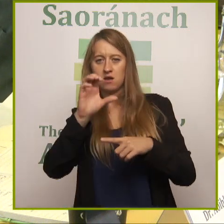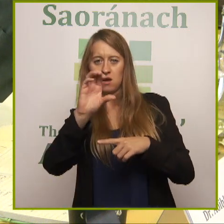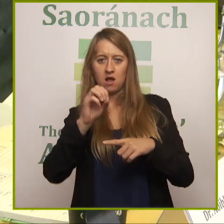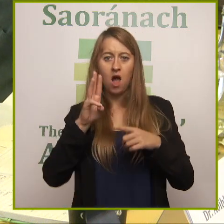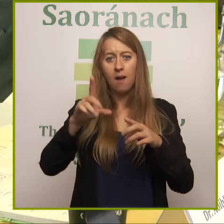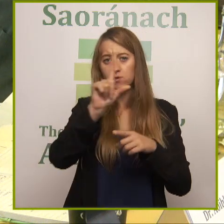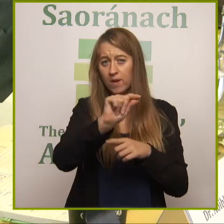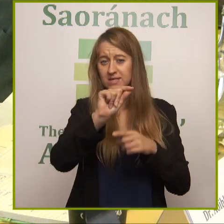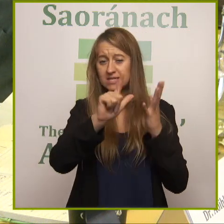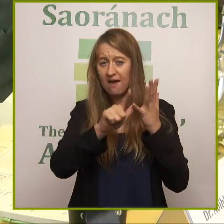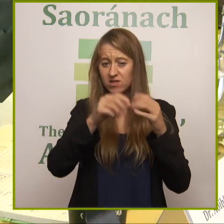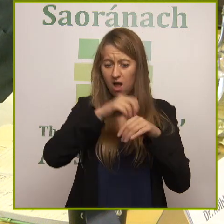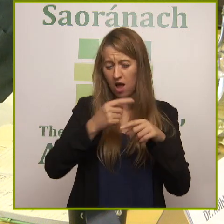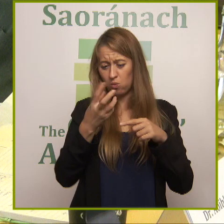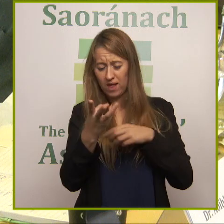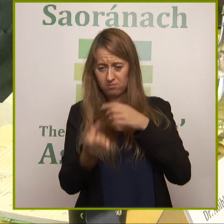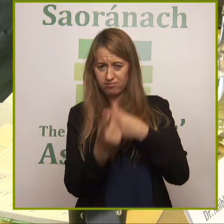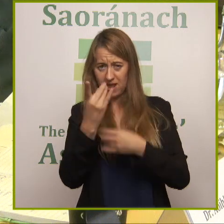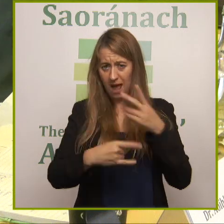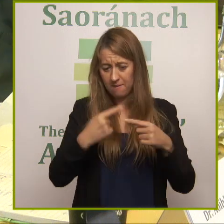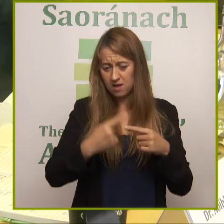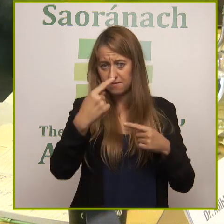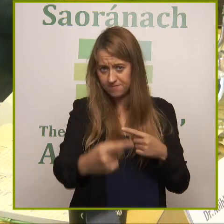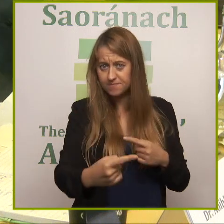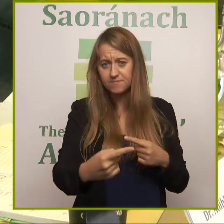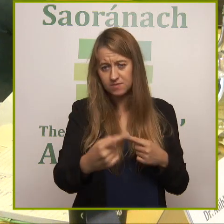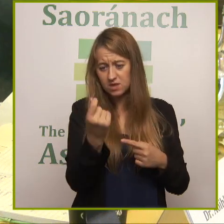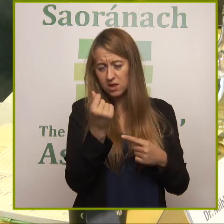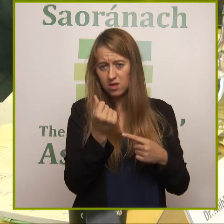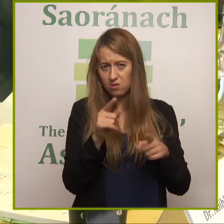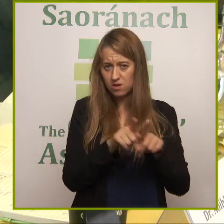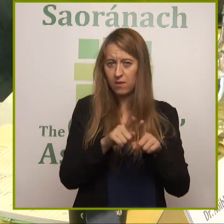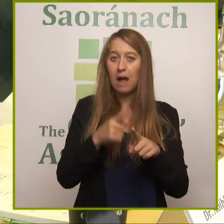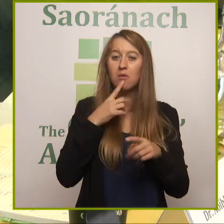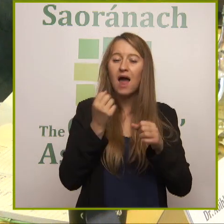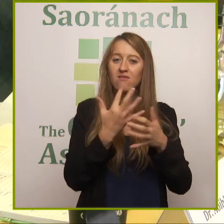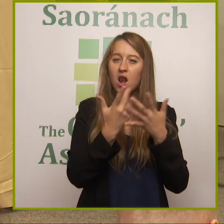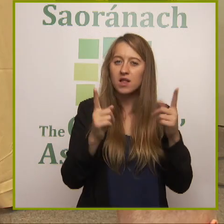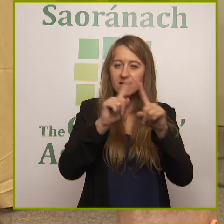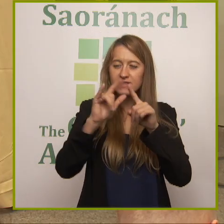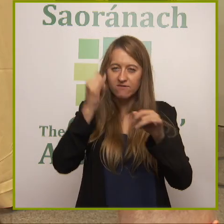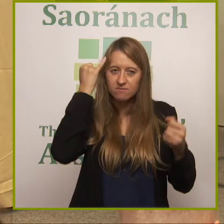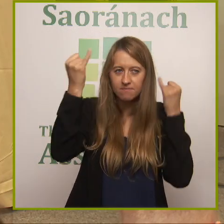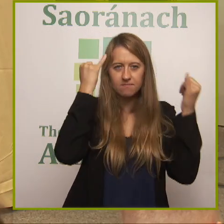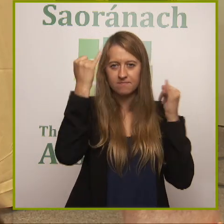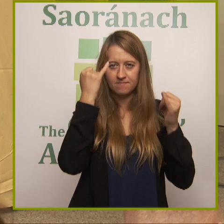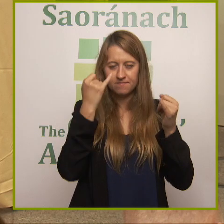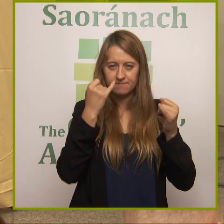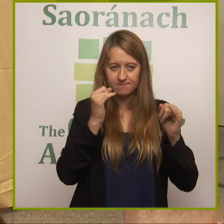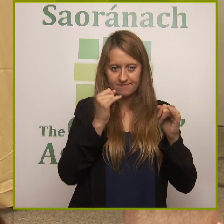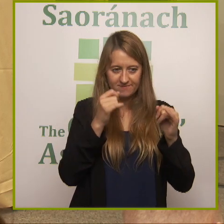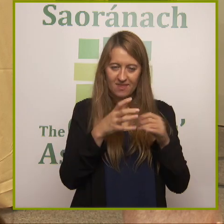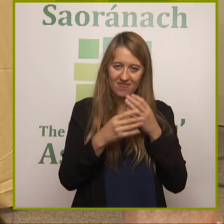weeks' time. There's a lot of different initiatives happening to direct all of our attention towards